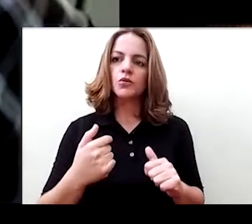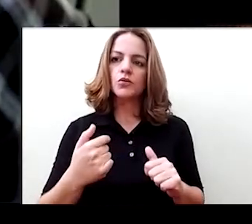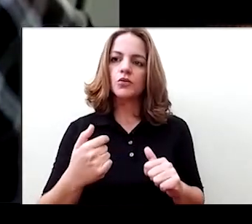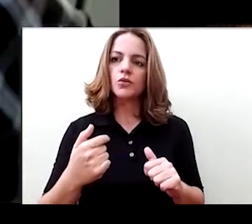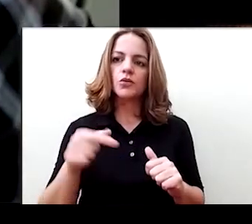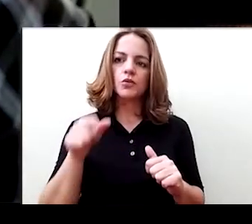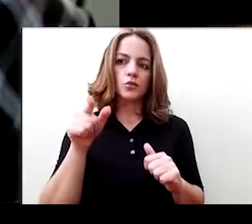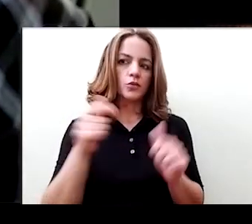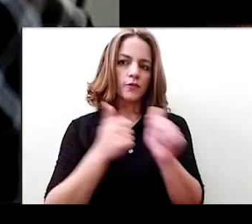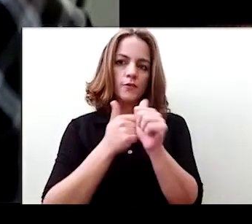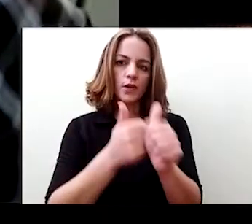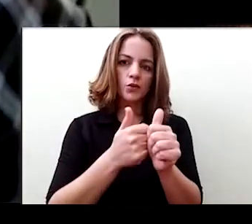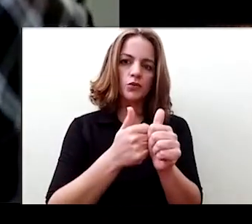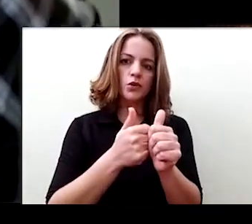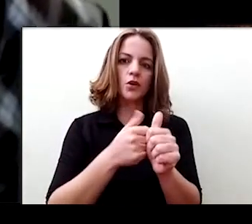Okay.